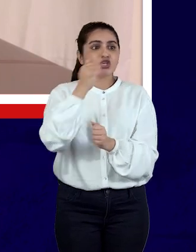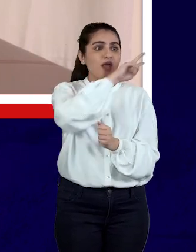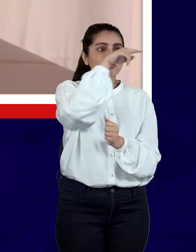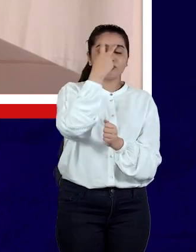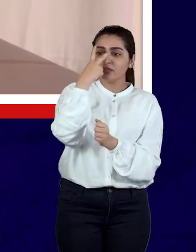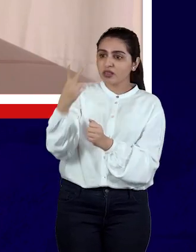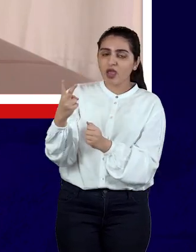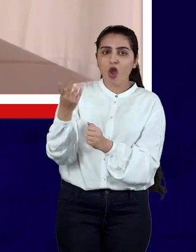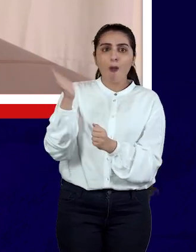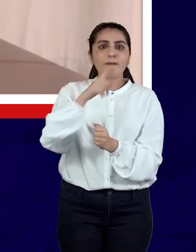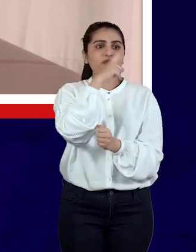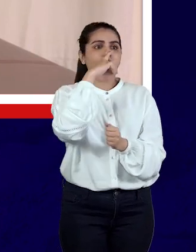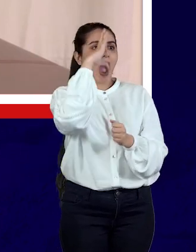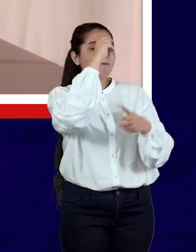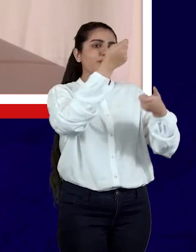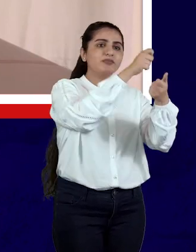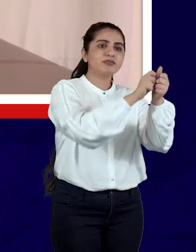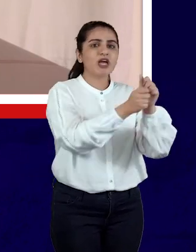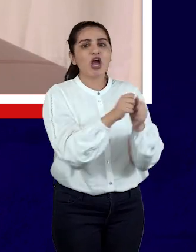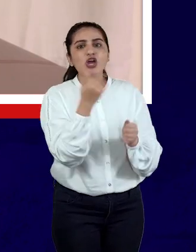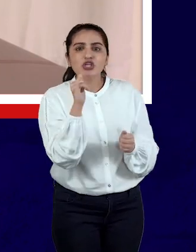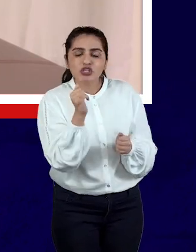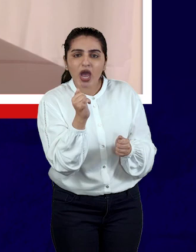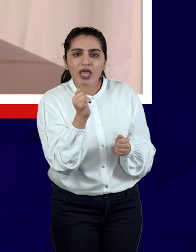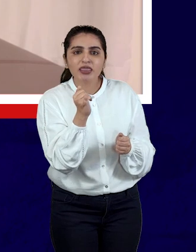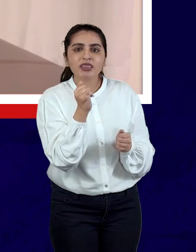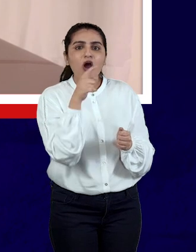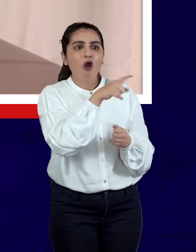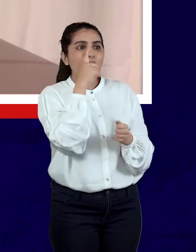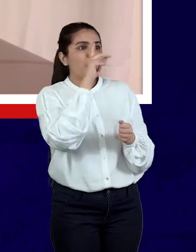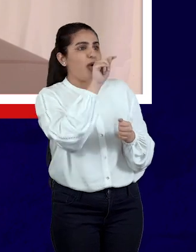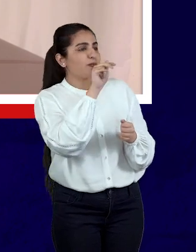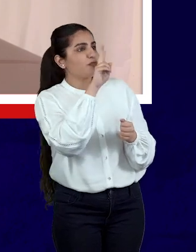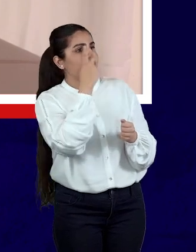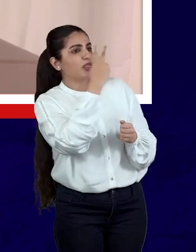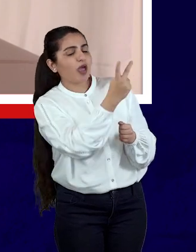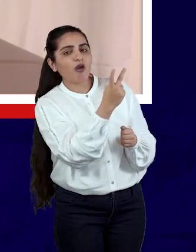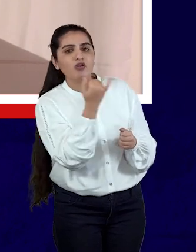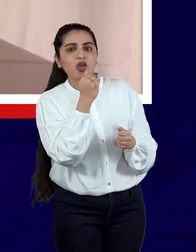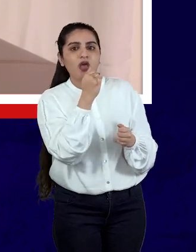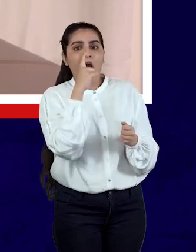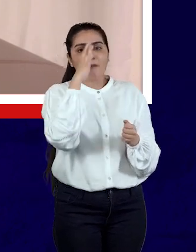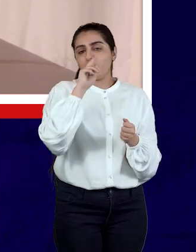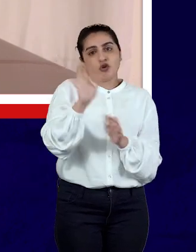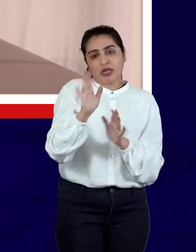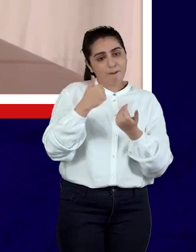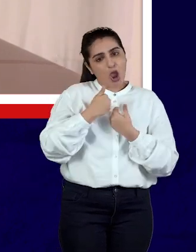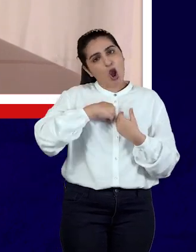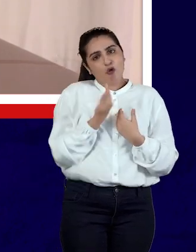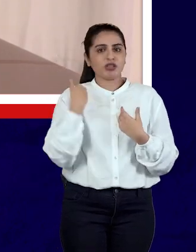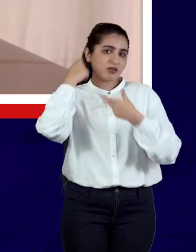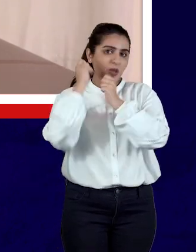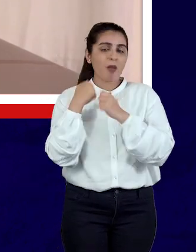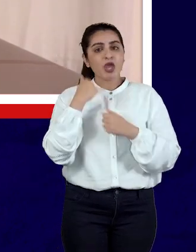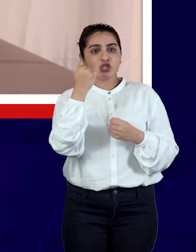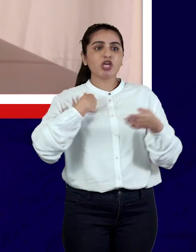little girl who's braiding her mother's hair at home as she watches a Pakistani drama think, hey, I could do this.